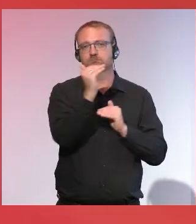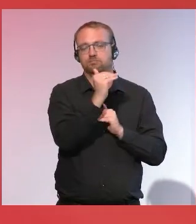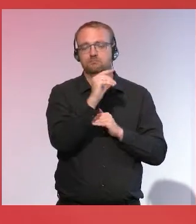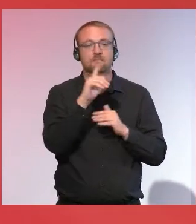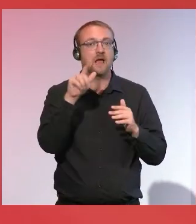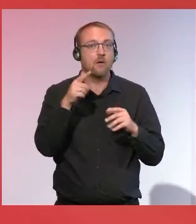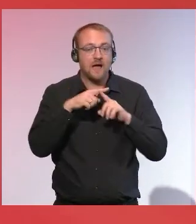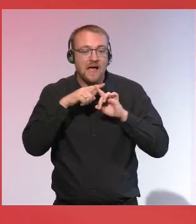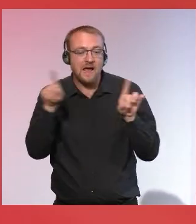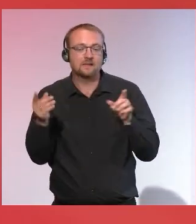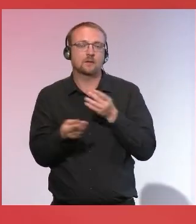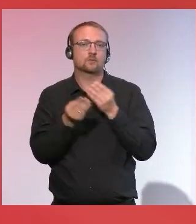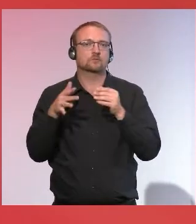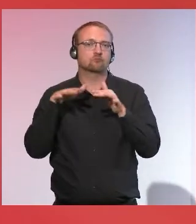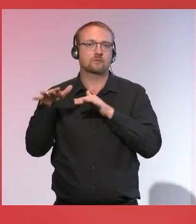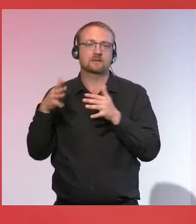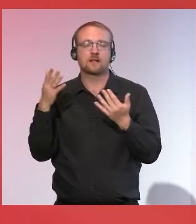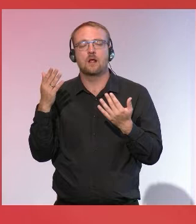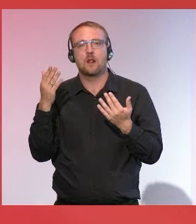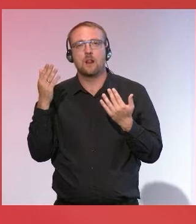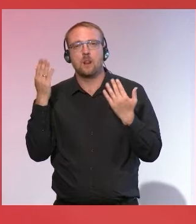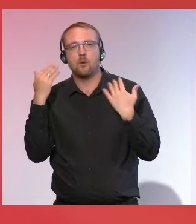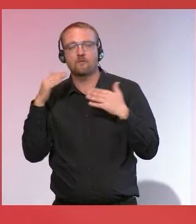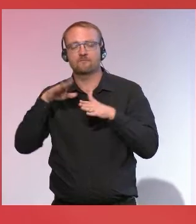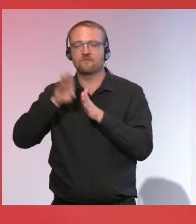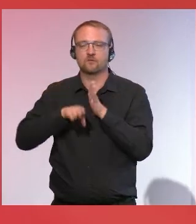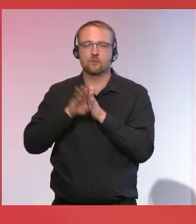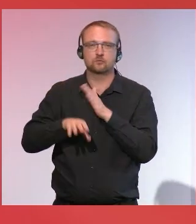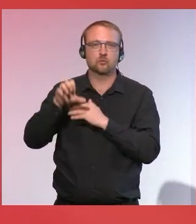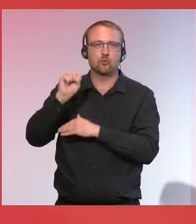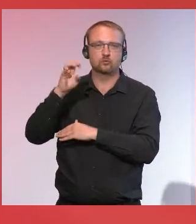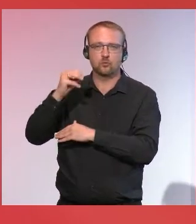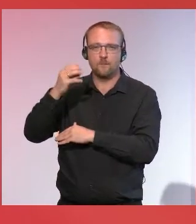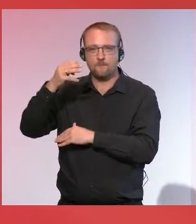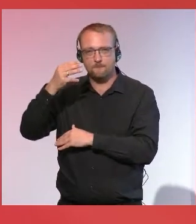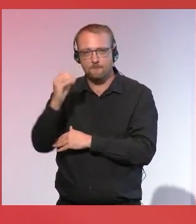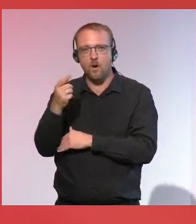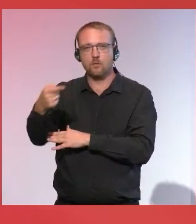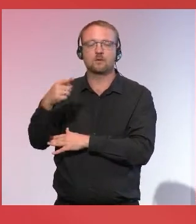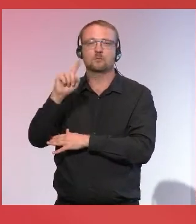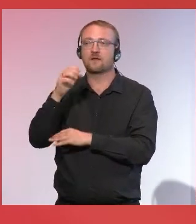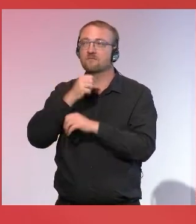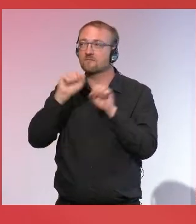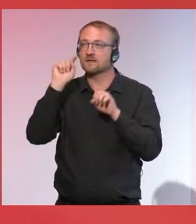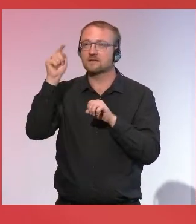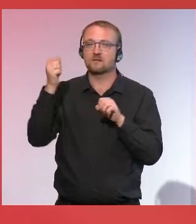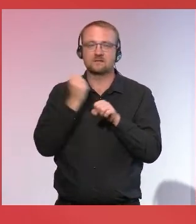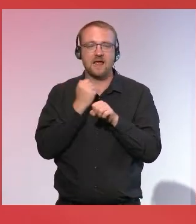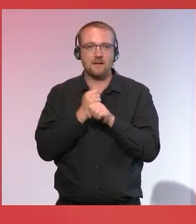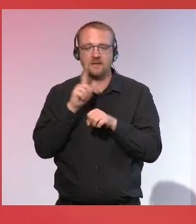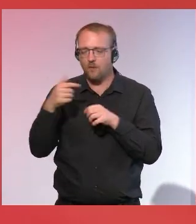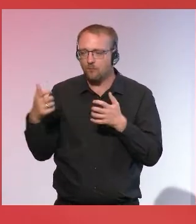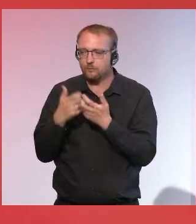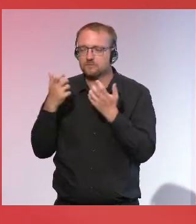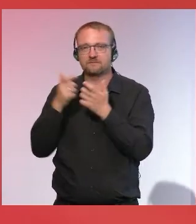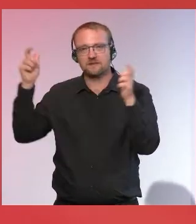People that are working outside, they're very exposed, so labor productivity can decrease. But also people, office workers, you can